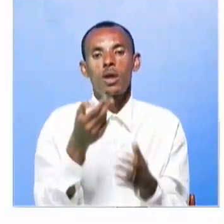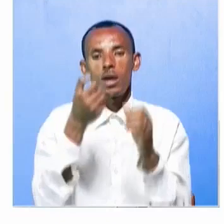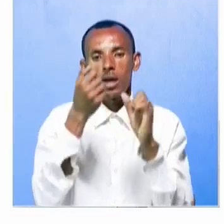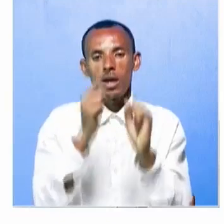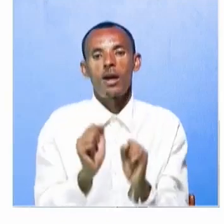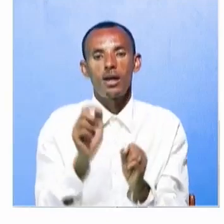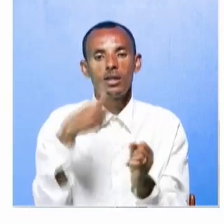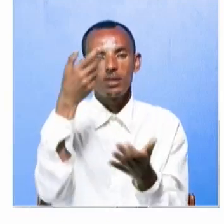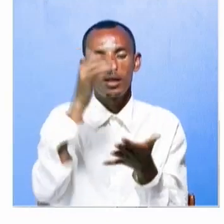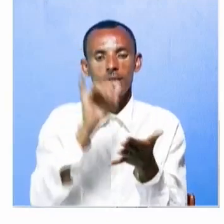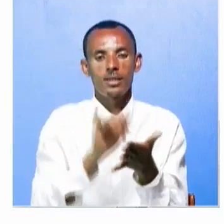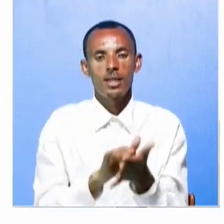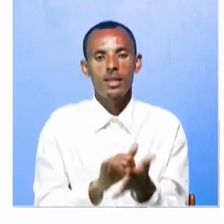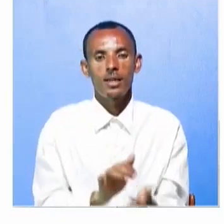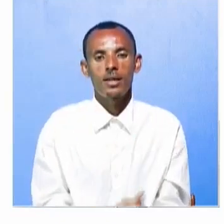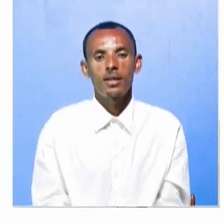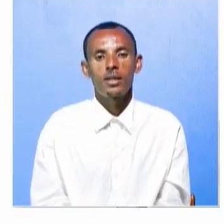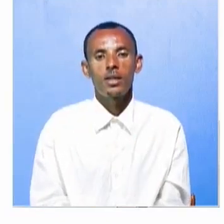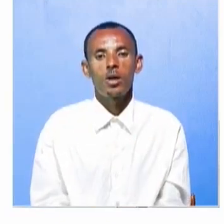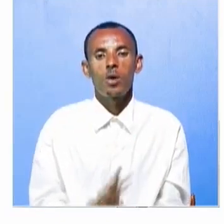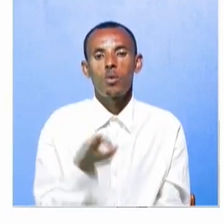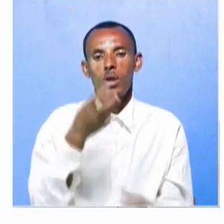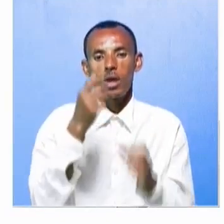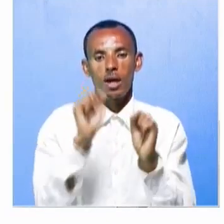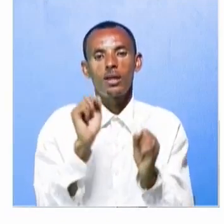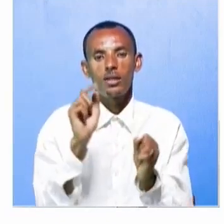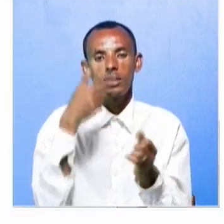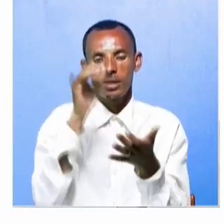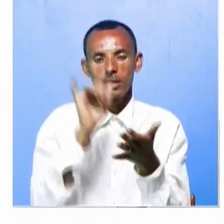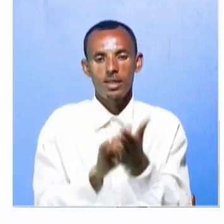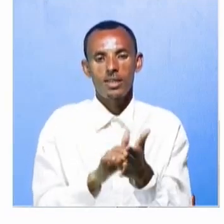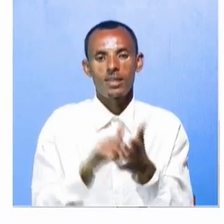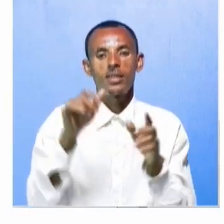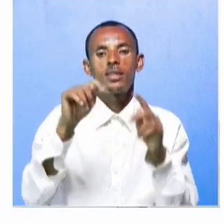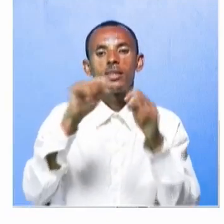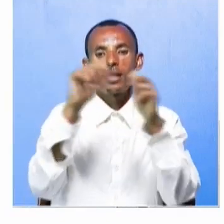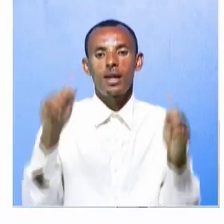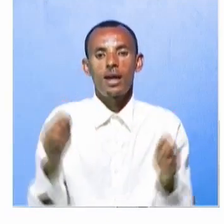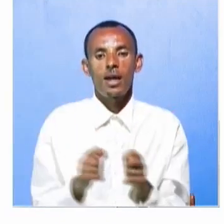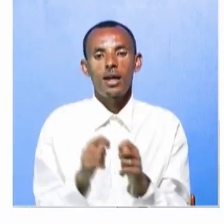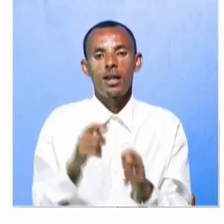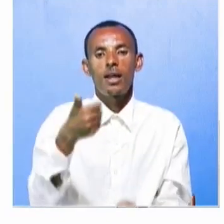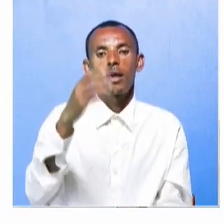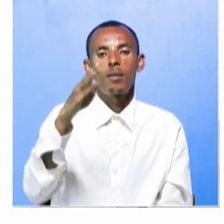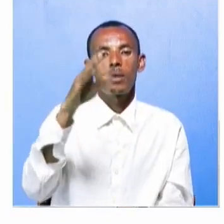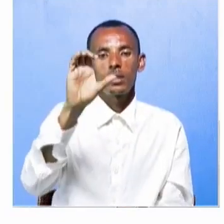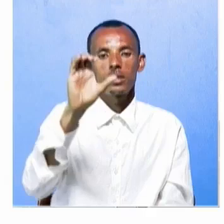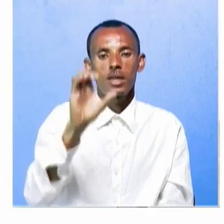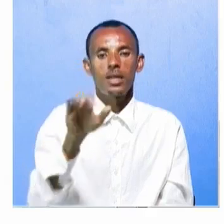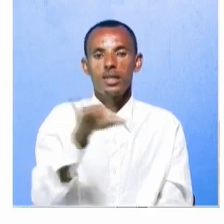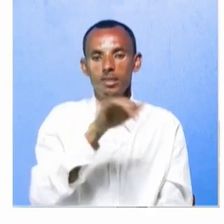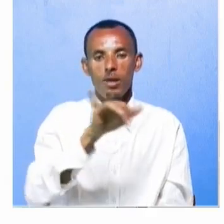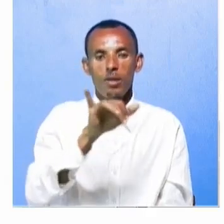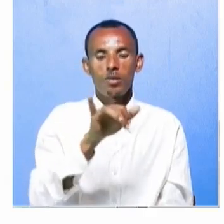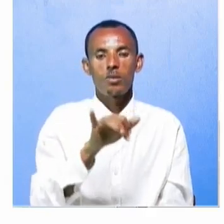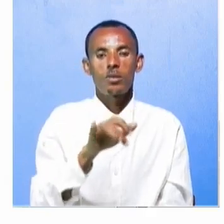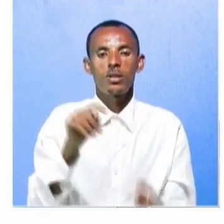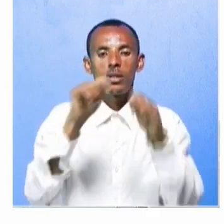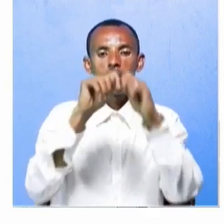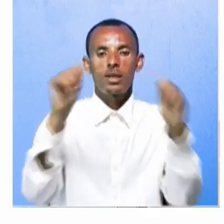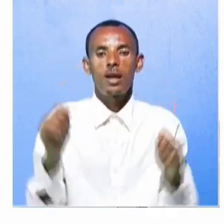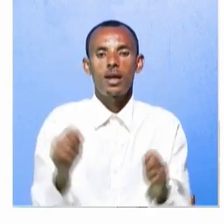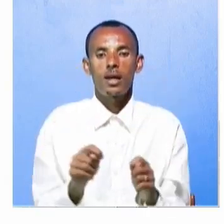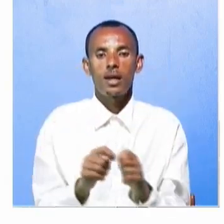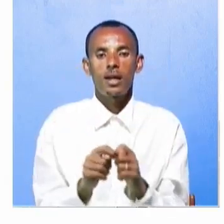that, therefore, we can say that triangle ABC is similar to triangle